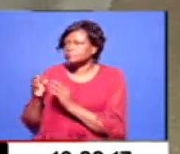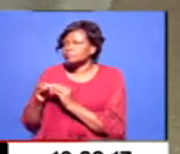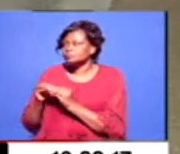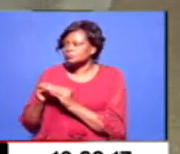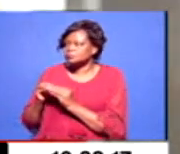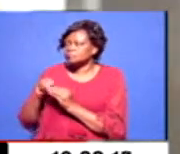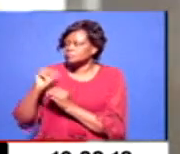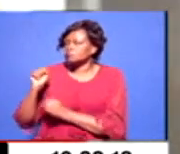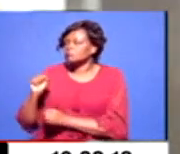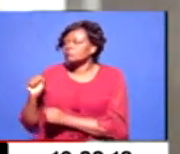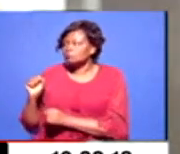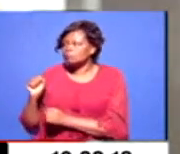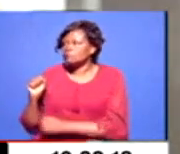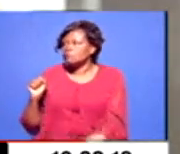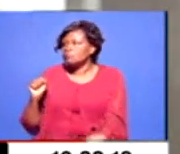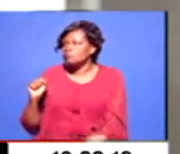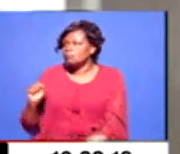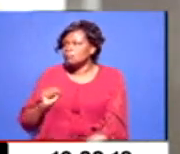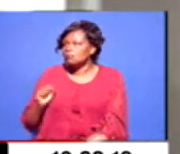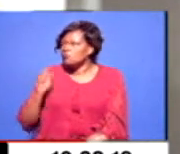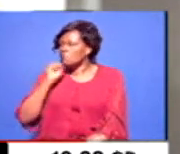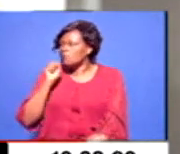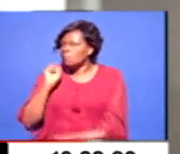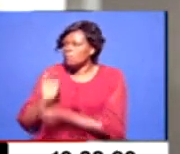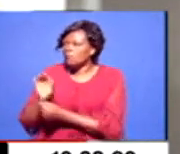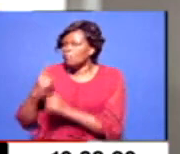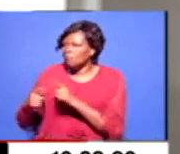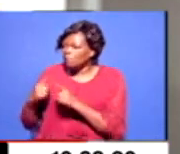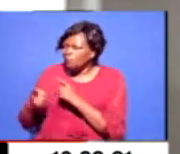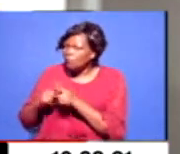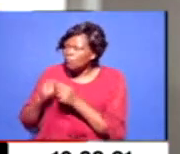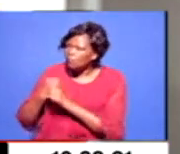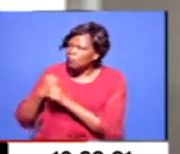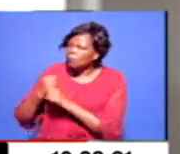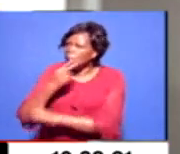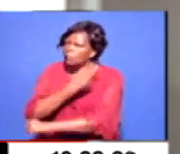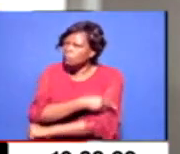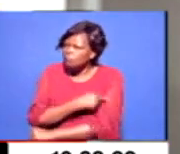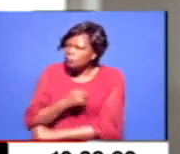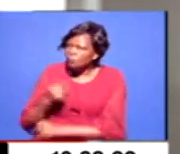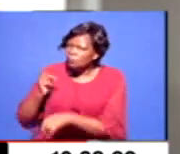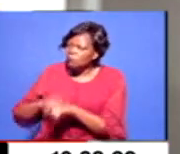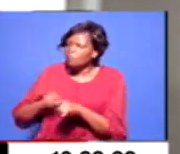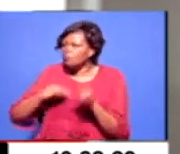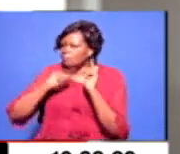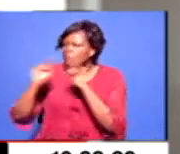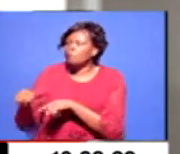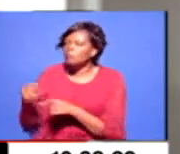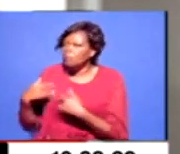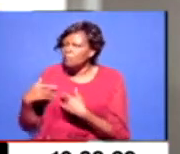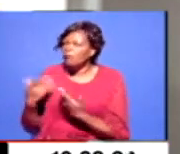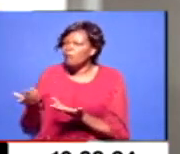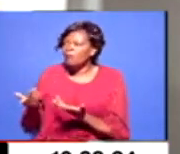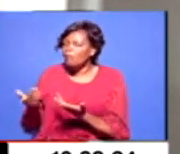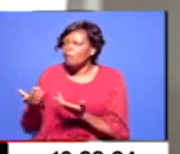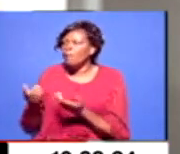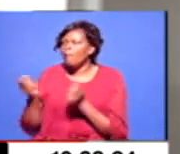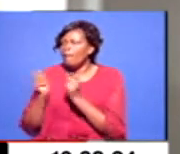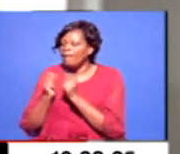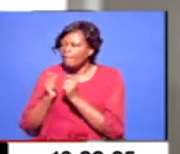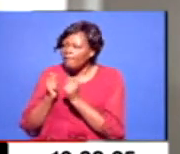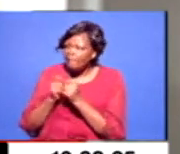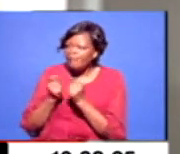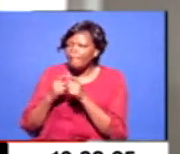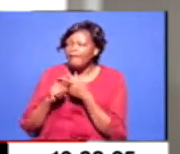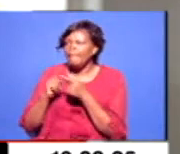13-year-old girl. I work in the hospital. So when she came, she had some pains here and there. And then when